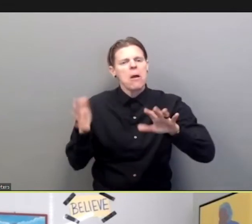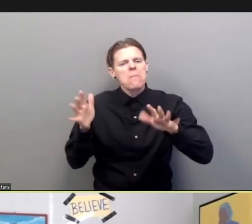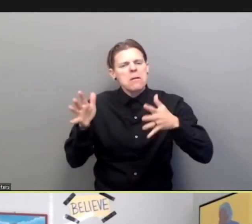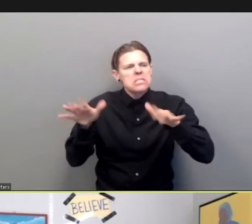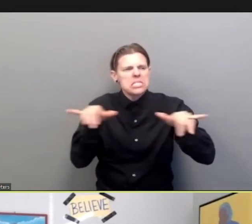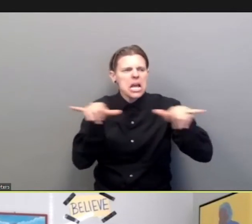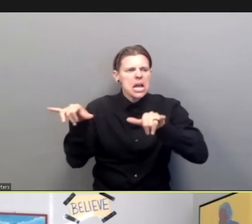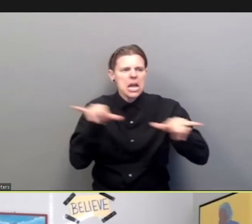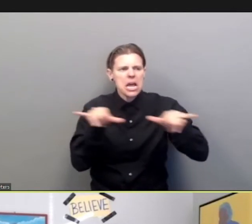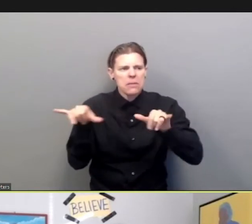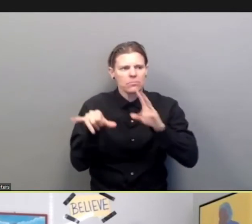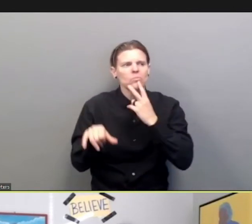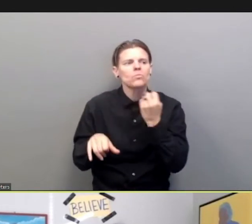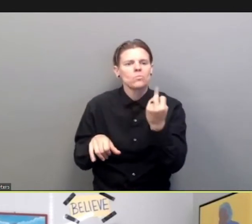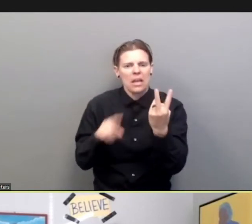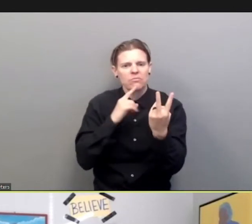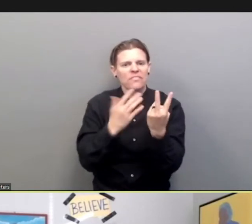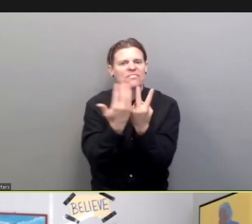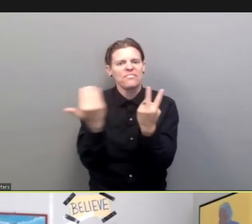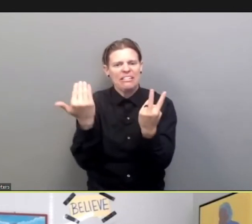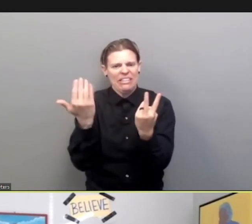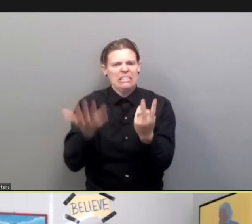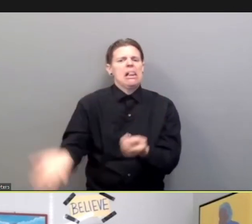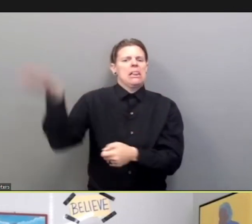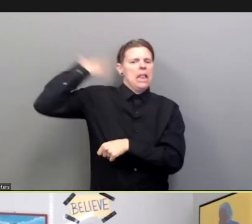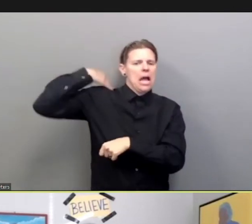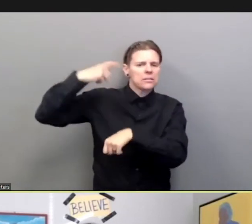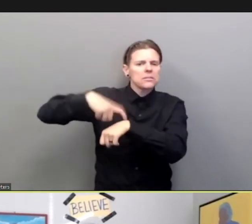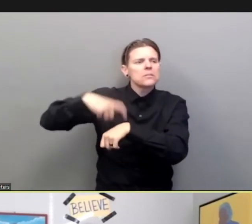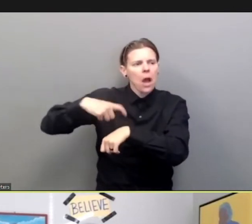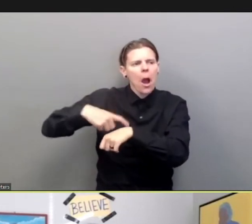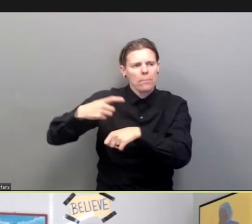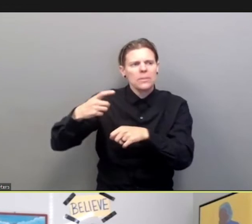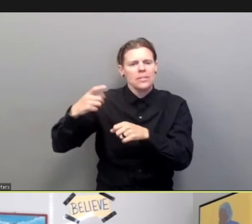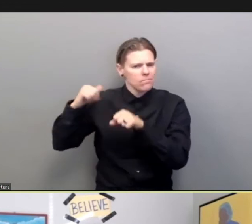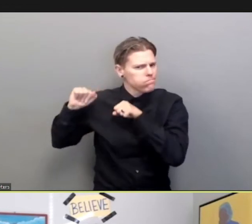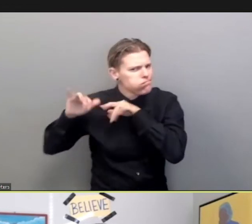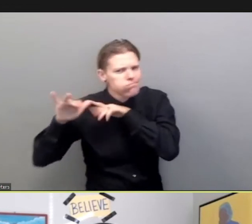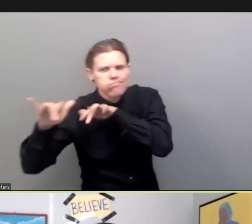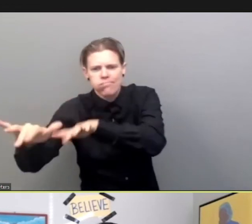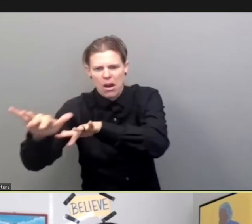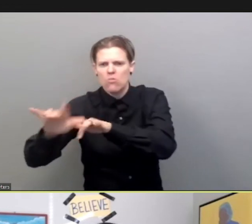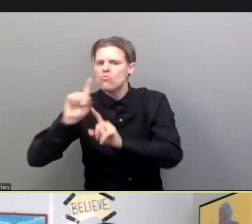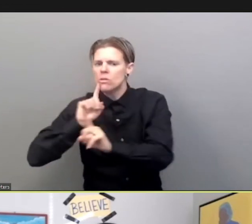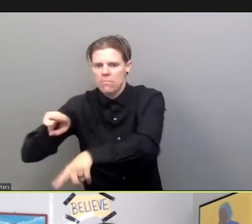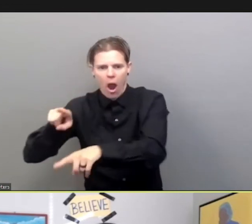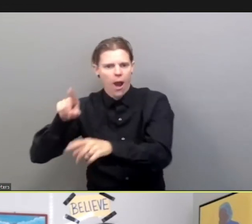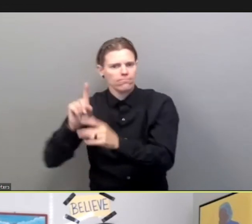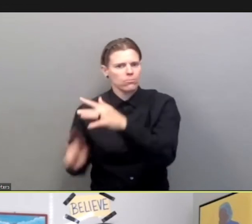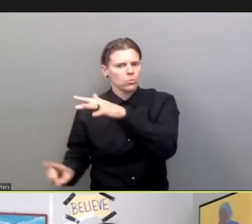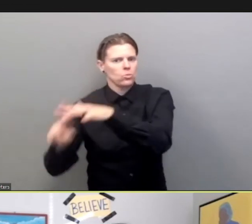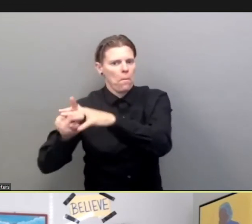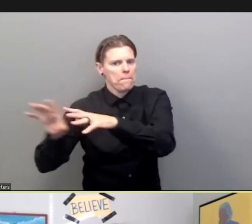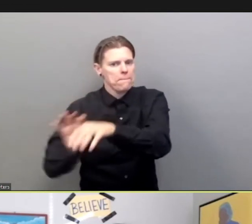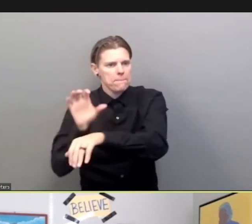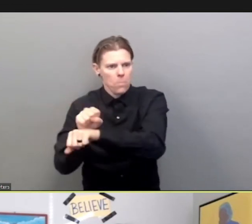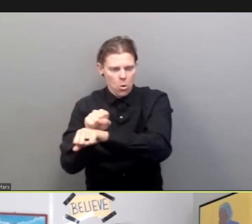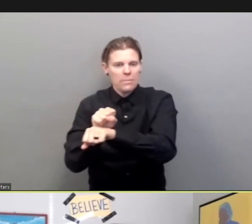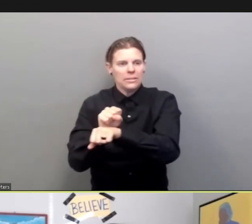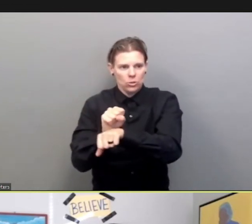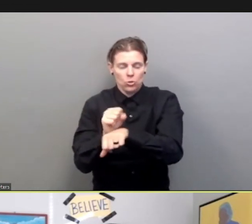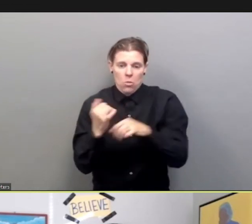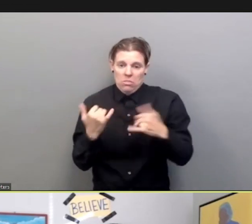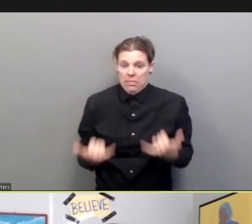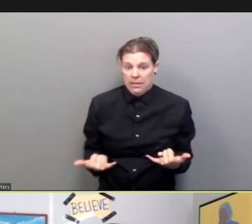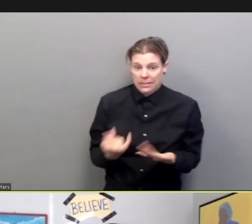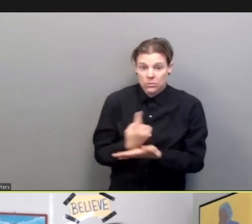response for getting vaccines. So we expect that this whole week that we're having this week, maybe the